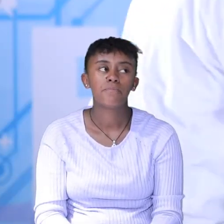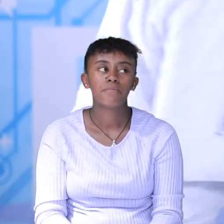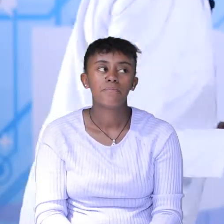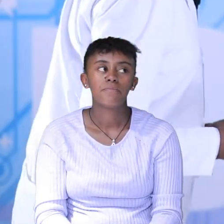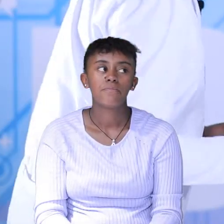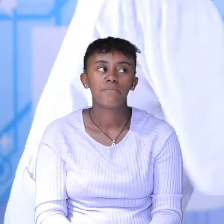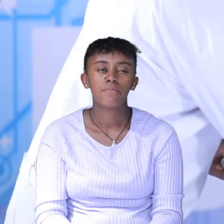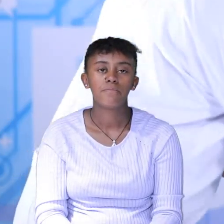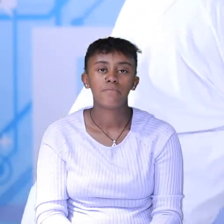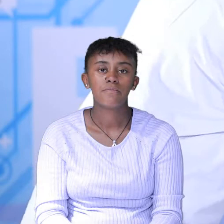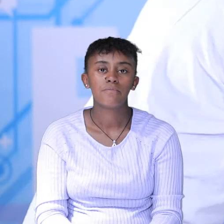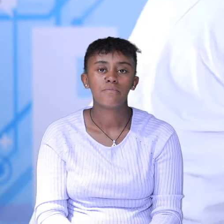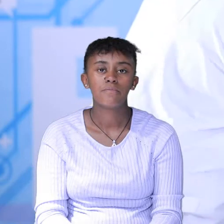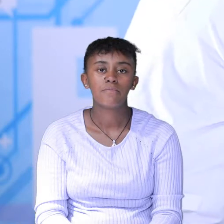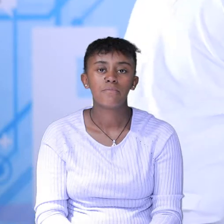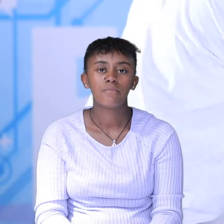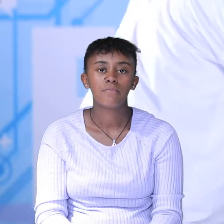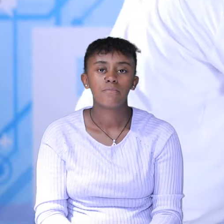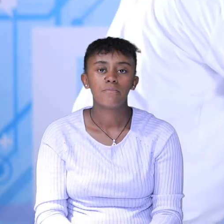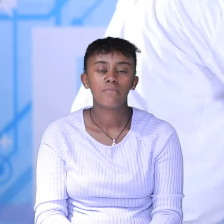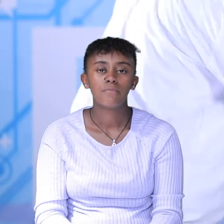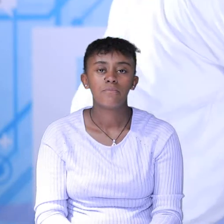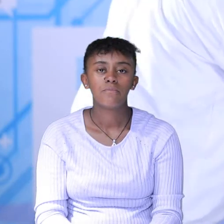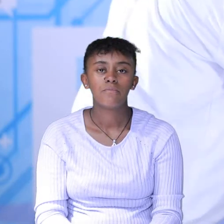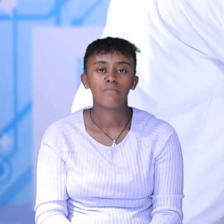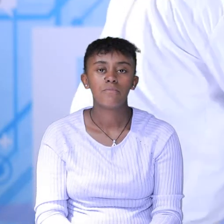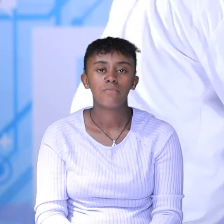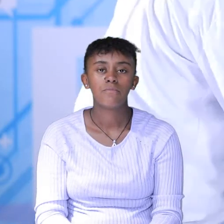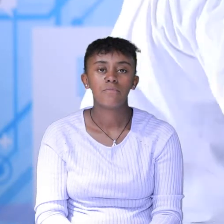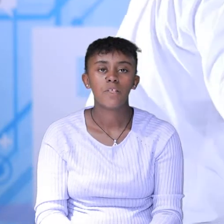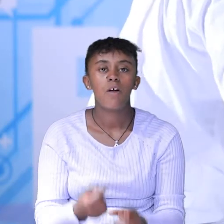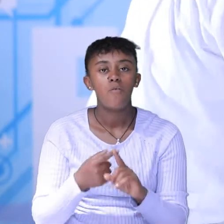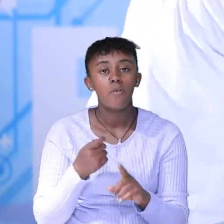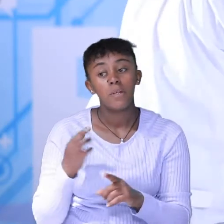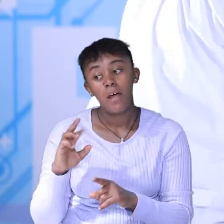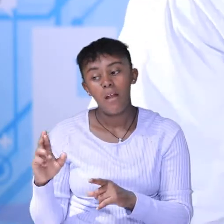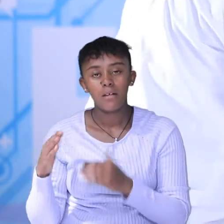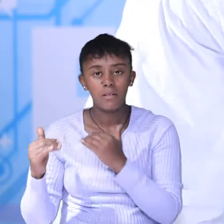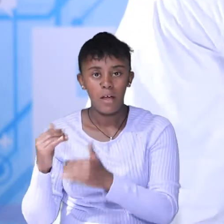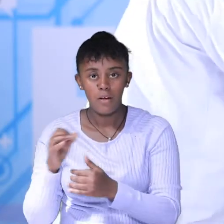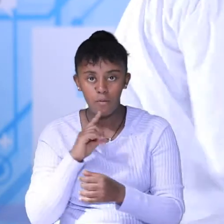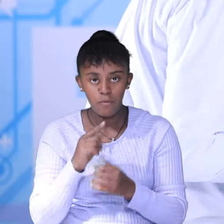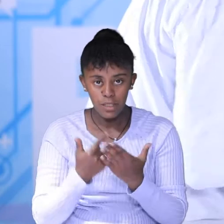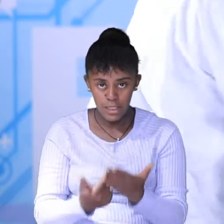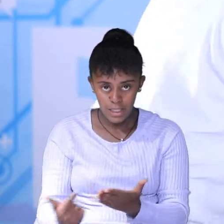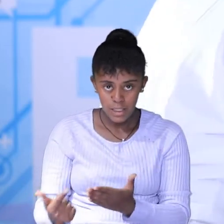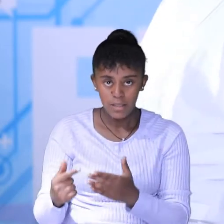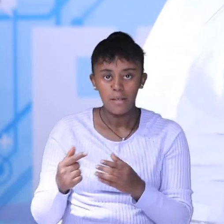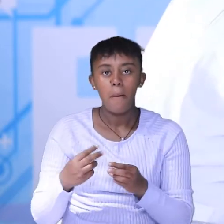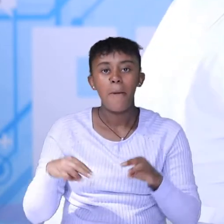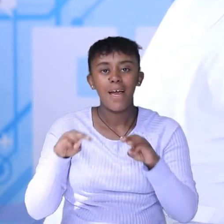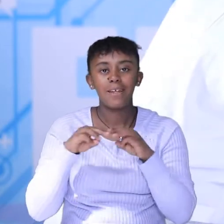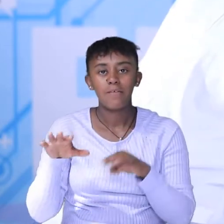direction. Therefore, from the right side of the straight current carrying conductor, there is a magnetic field which is